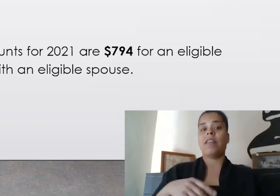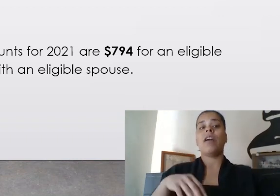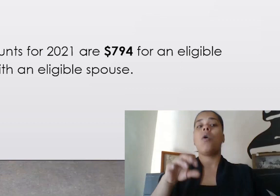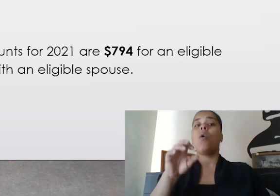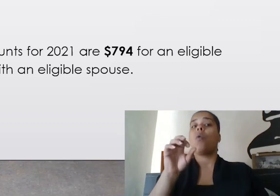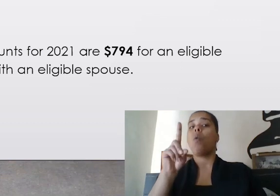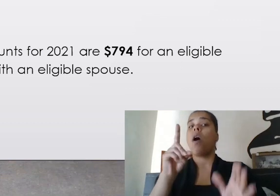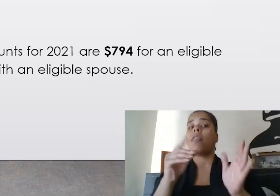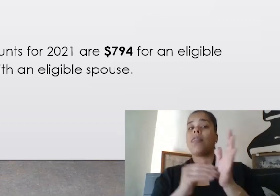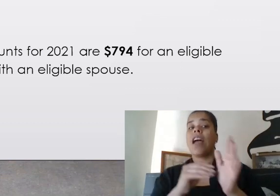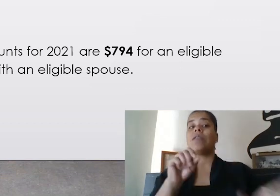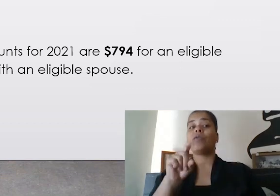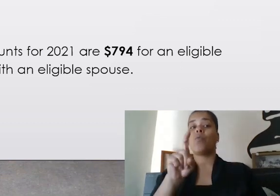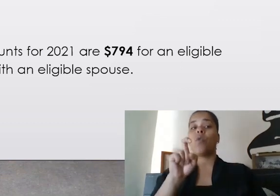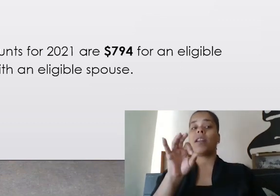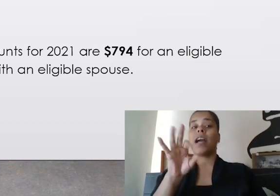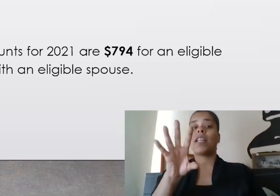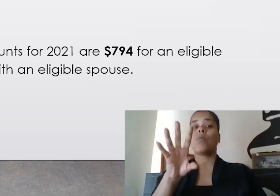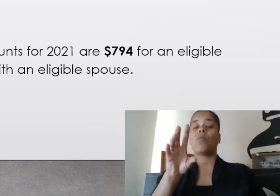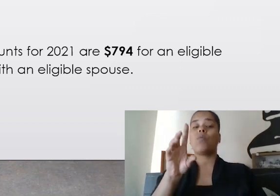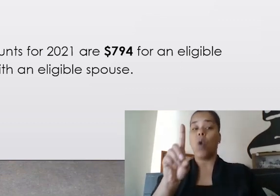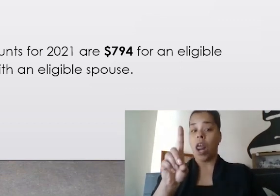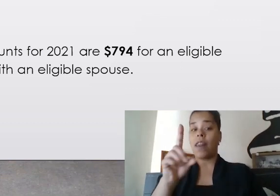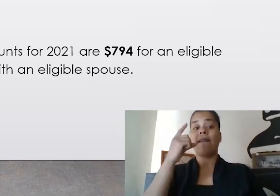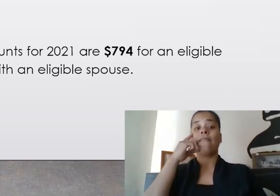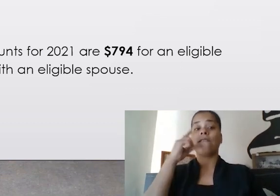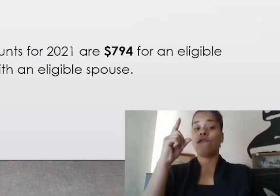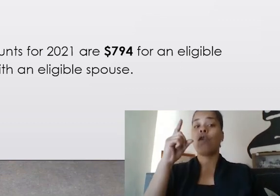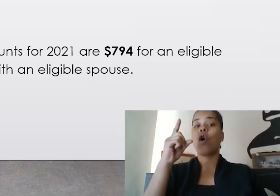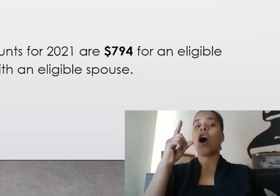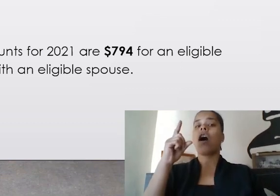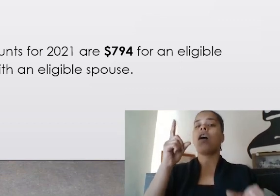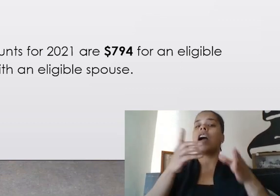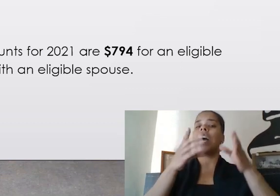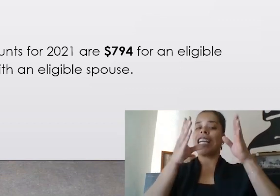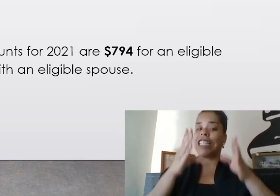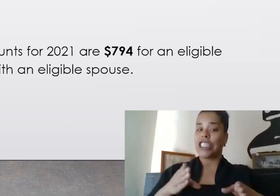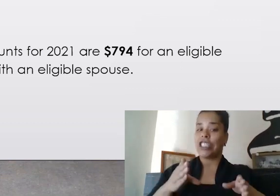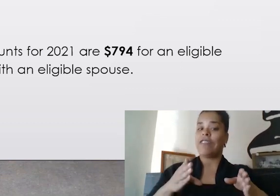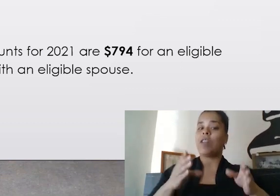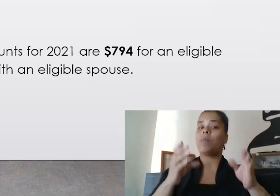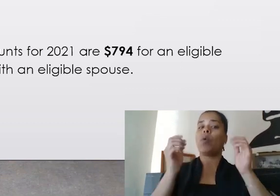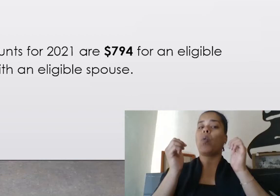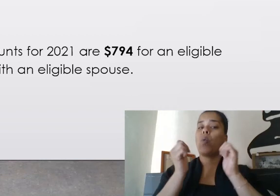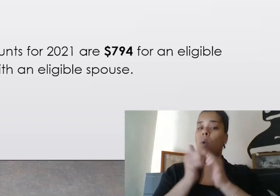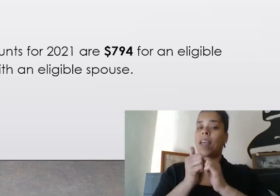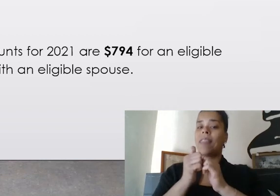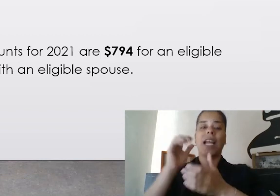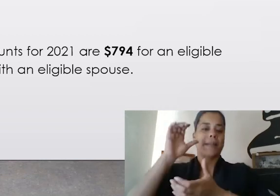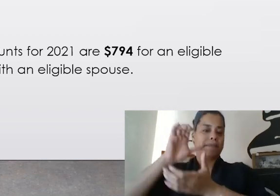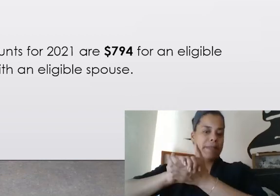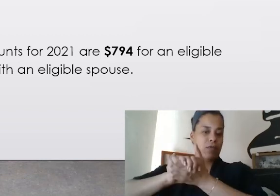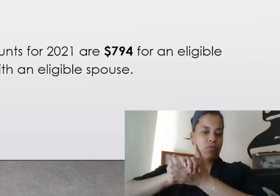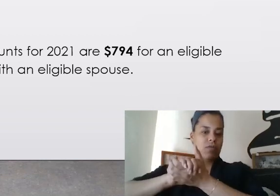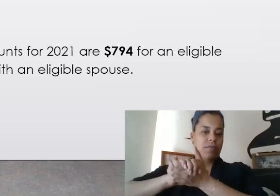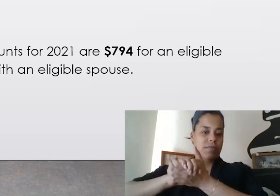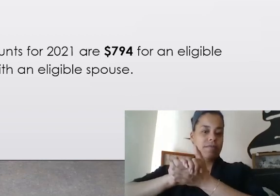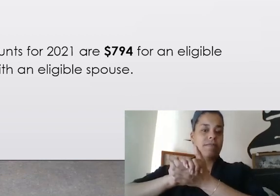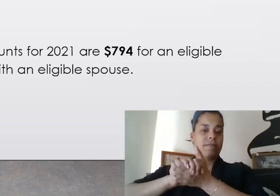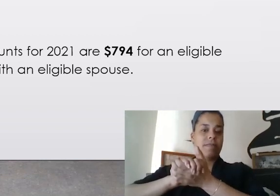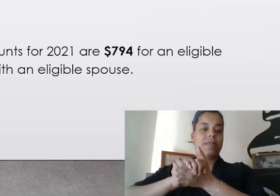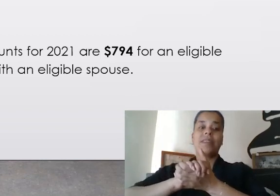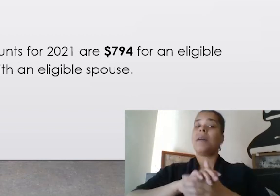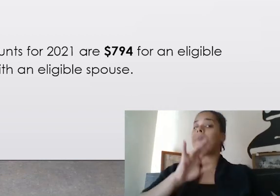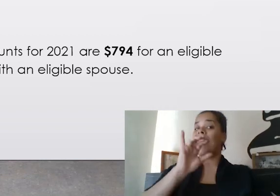$1,191 for an individual with a spouse. This amount